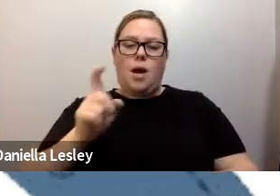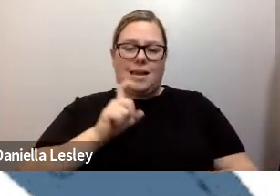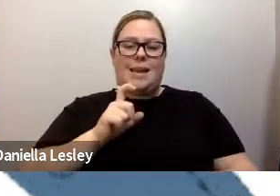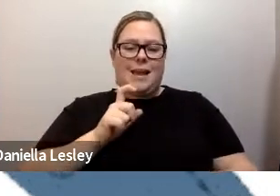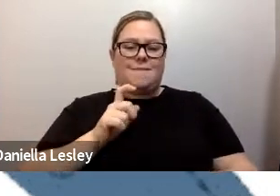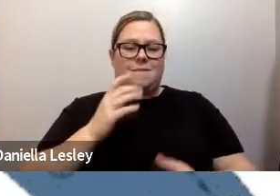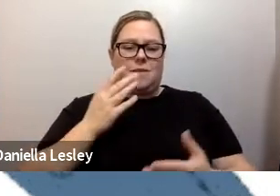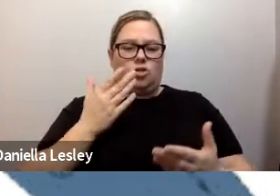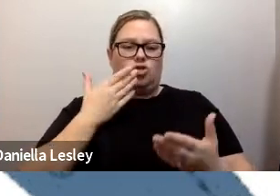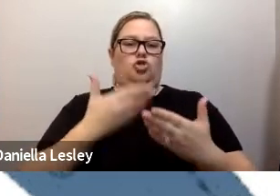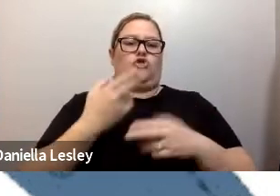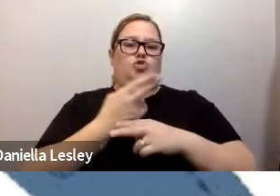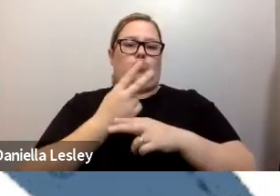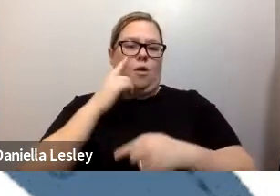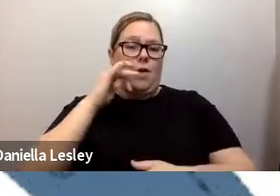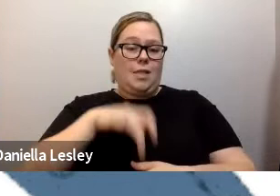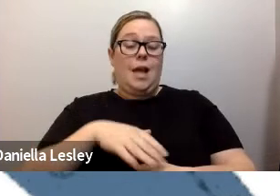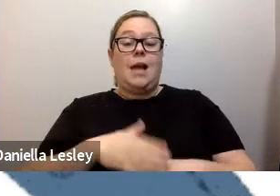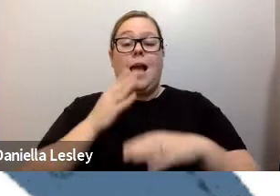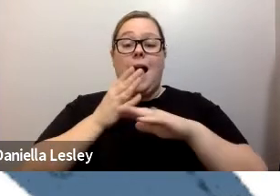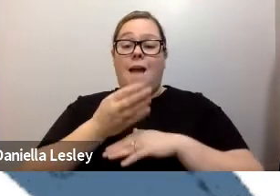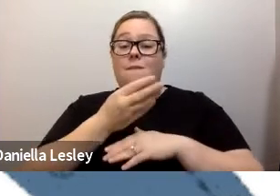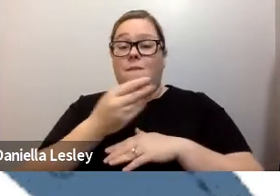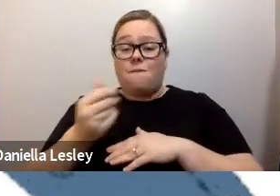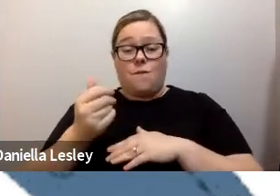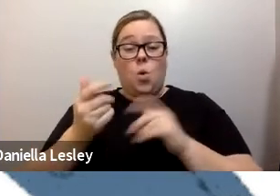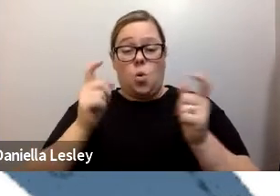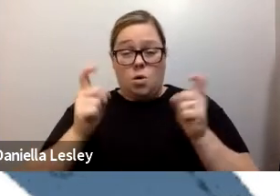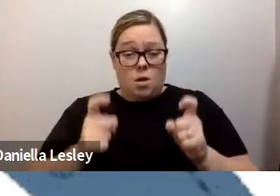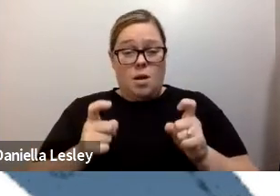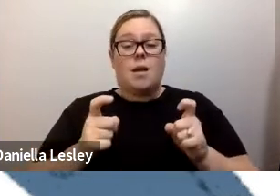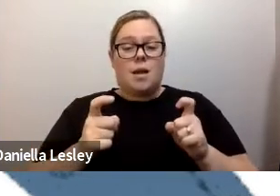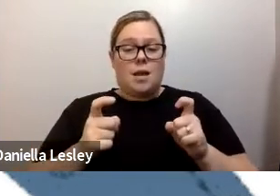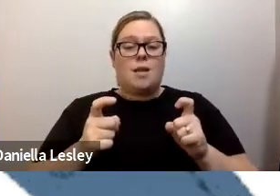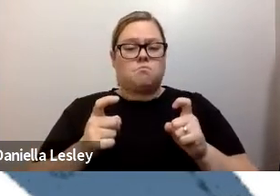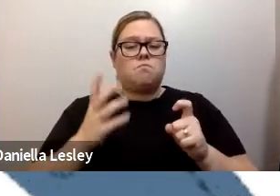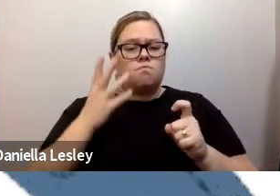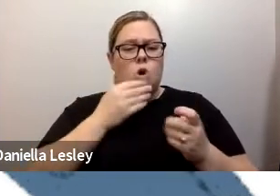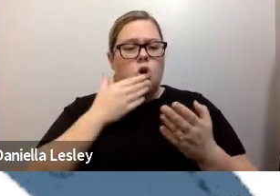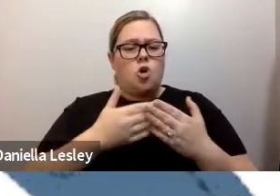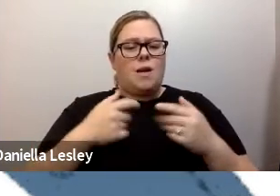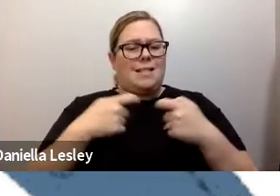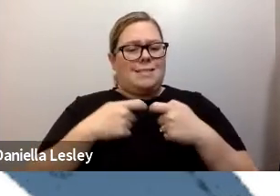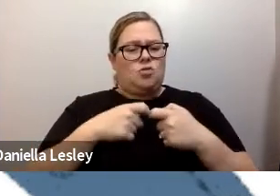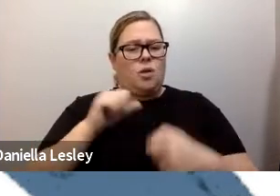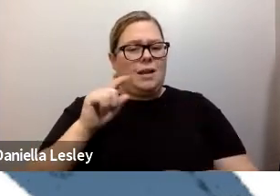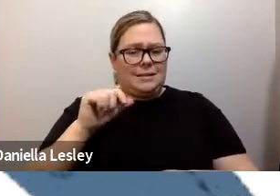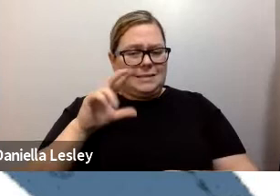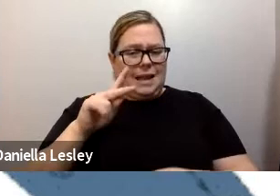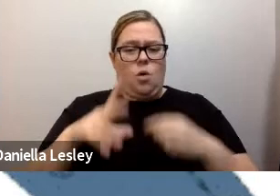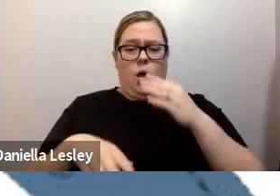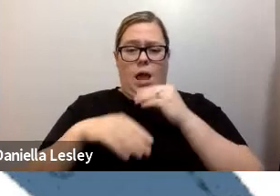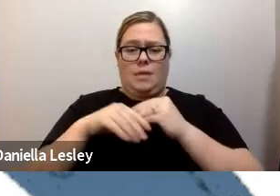performance. After a couple of iterations, we have arrived at a fairly robust electronic stack, and we've added the